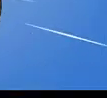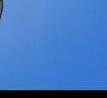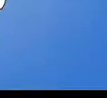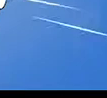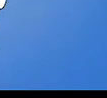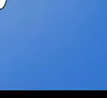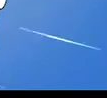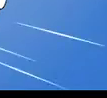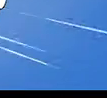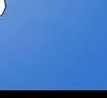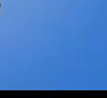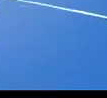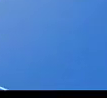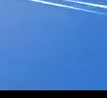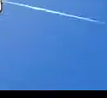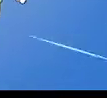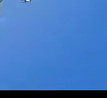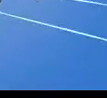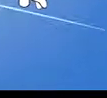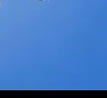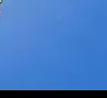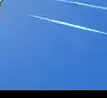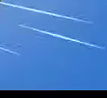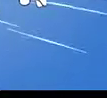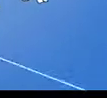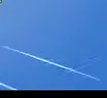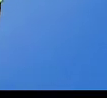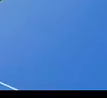Welcome and study with Tanzania Institute of Education.